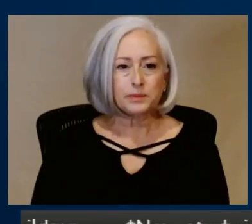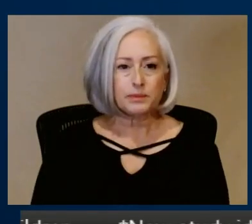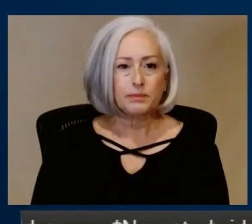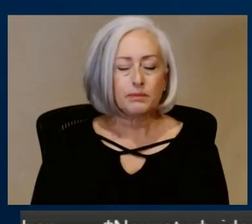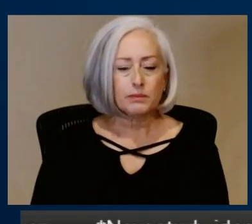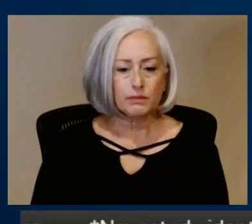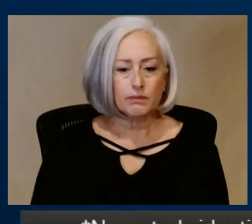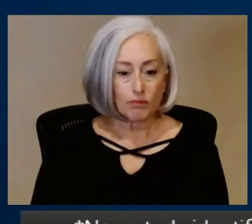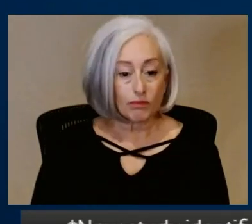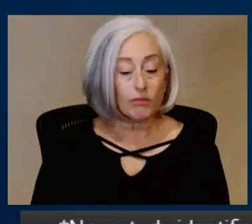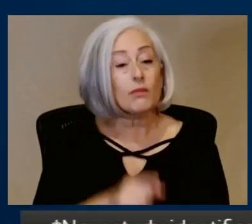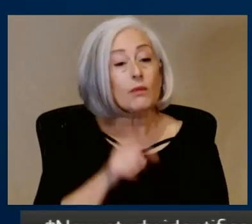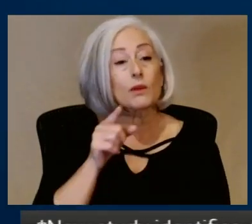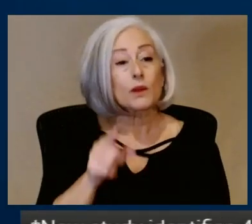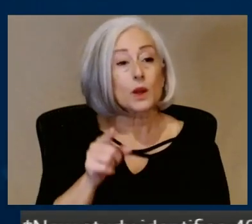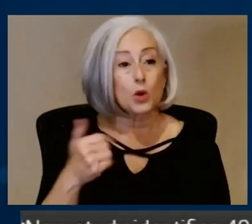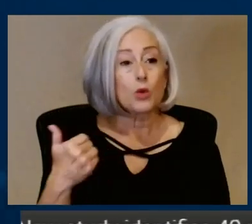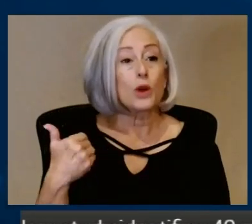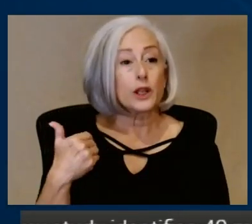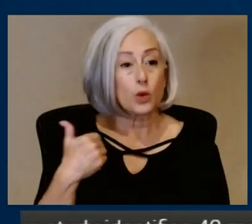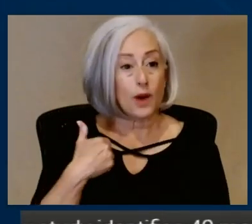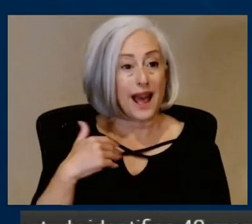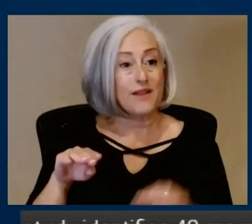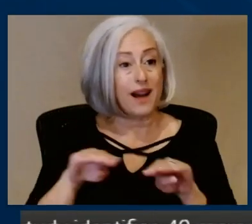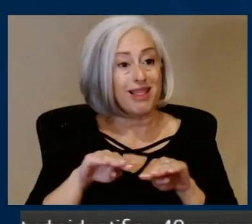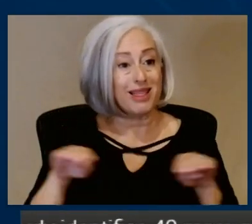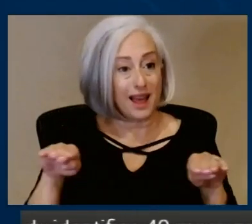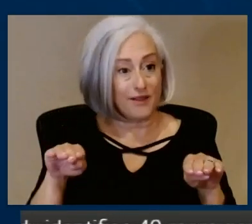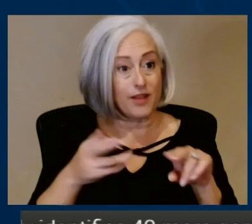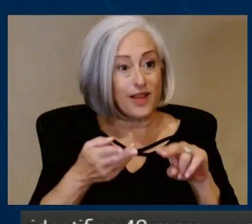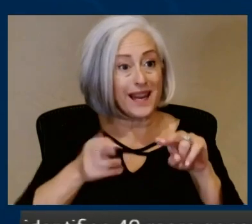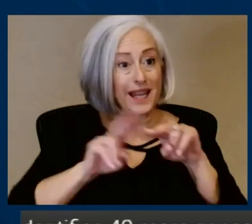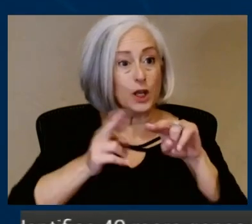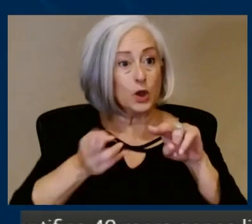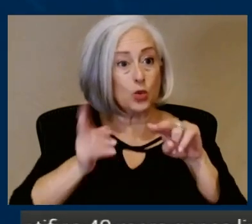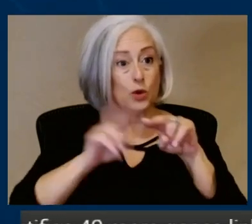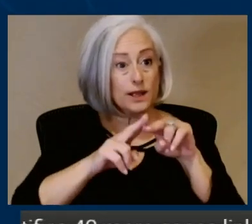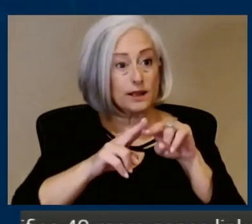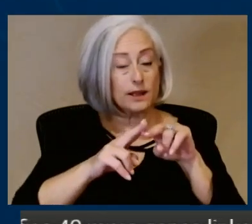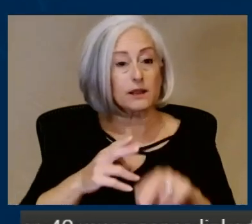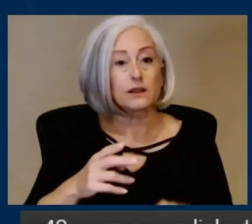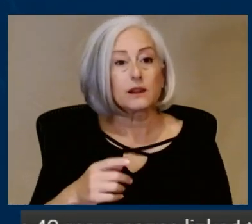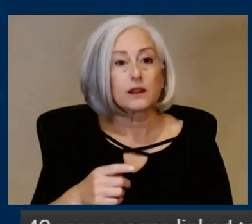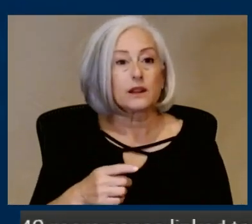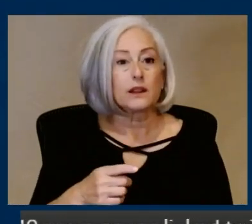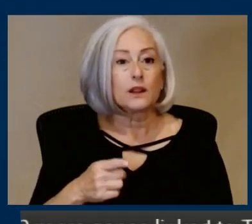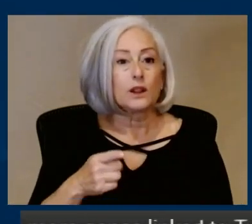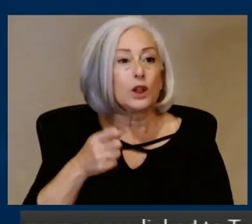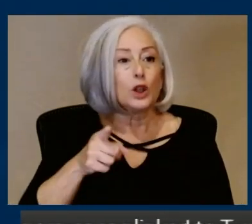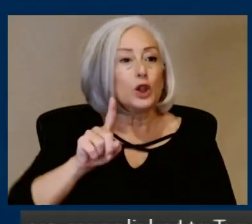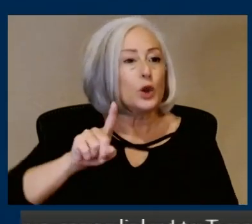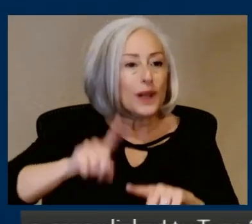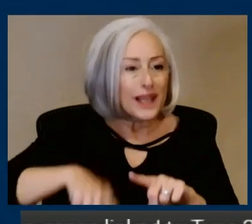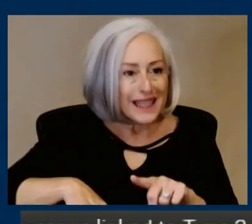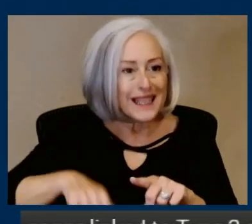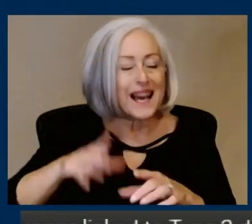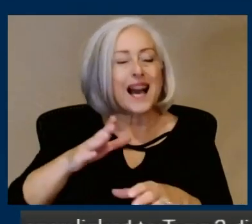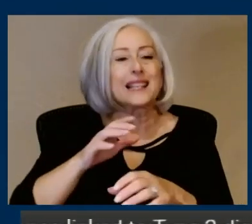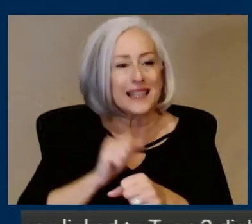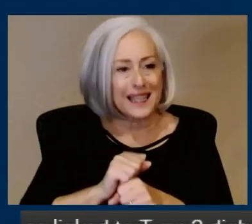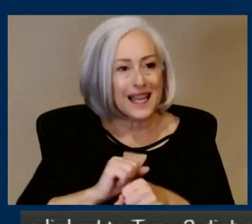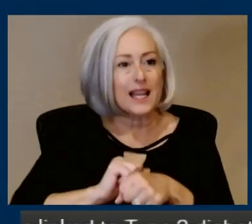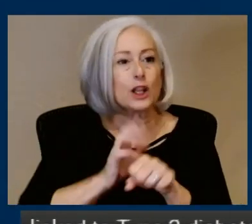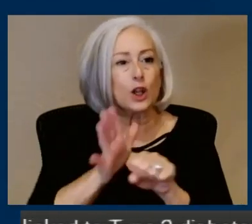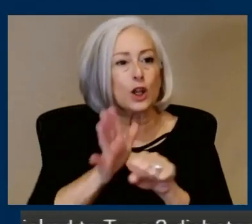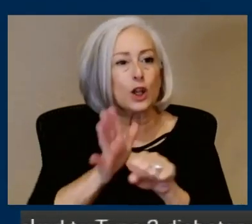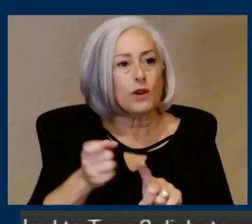So when you have levels that are rising, the reason that is happening, no, you can't get COVID from drinking sewer water, although of course we